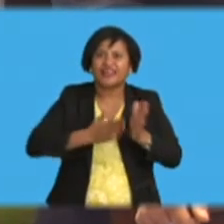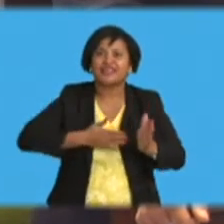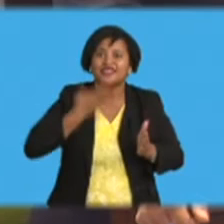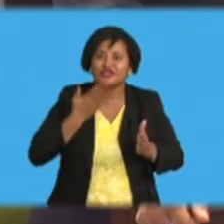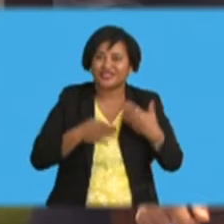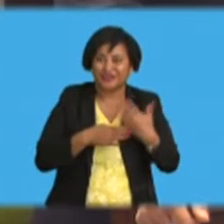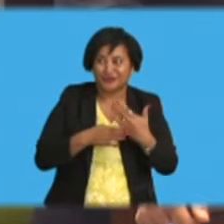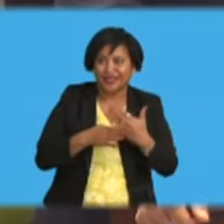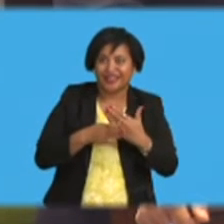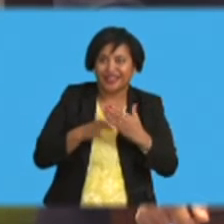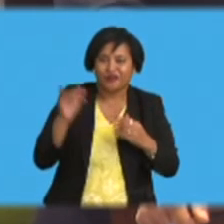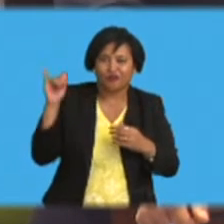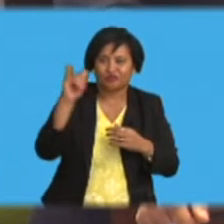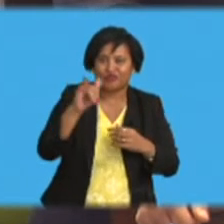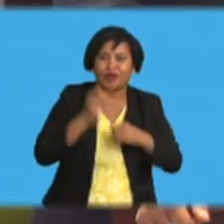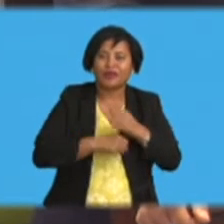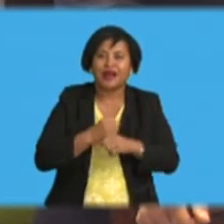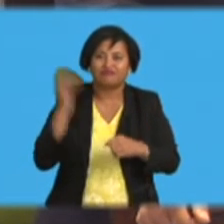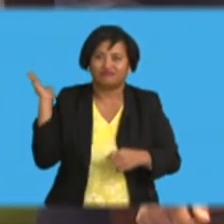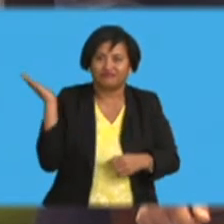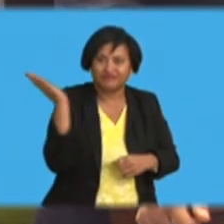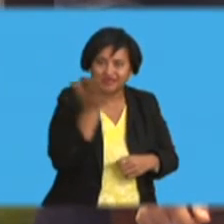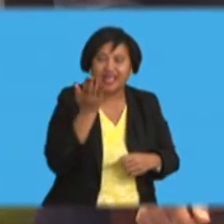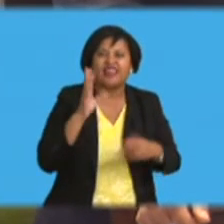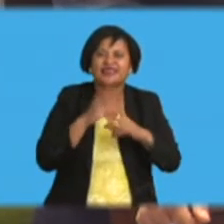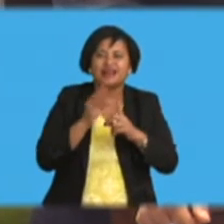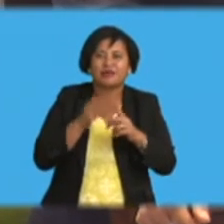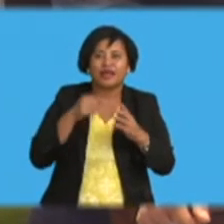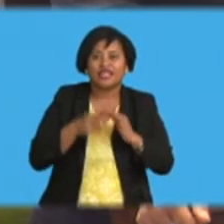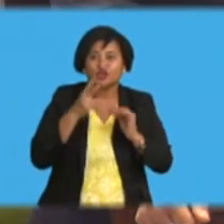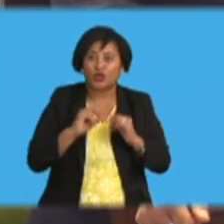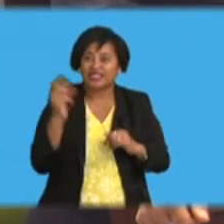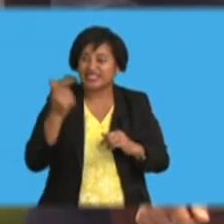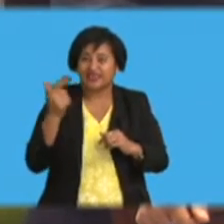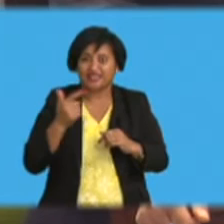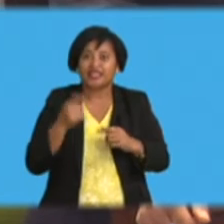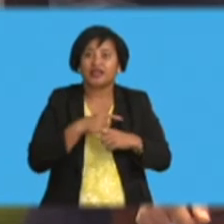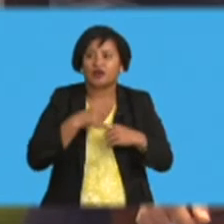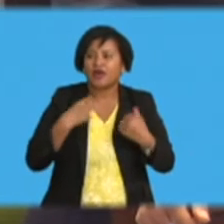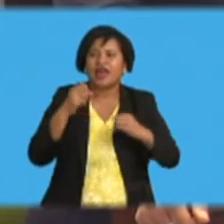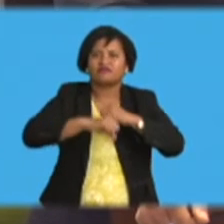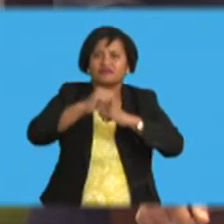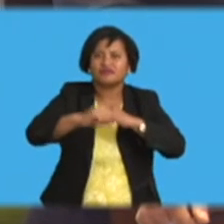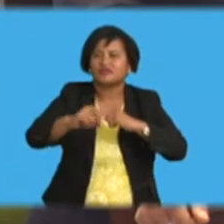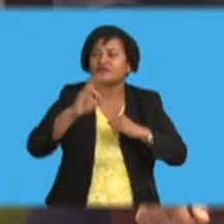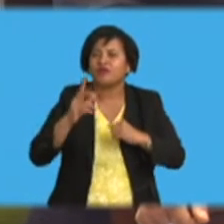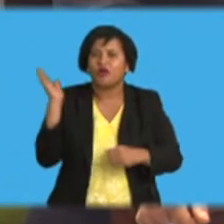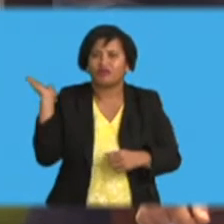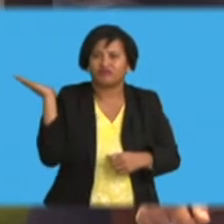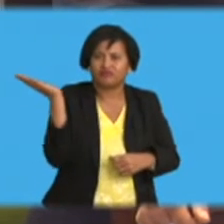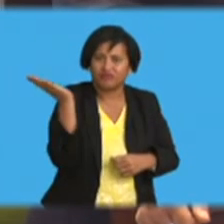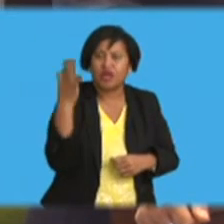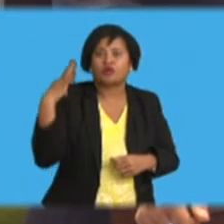way of example, in 2017, Fiji Airways and Fiji Link held recruitment drives for cabin crew. Over 3,000